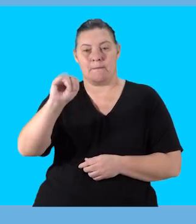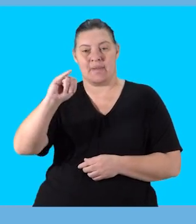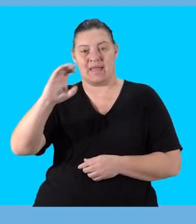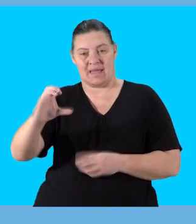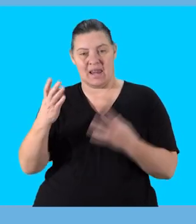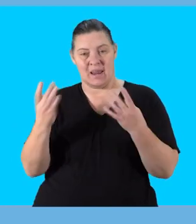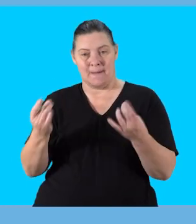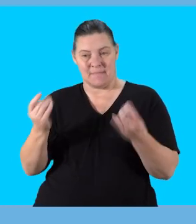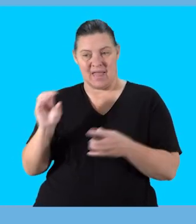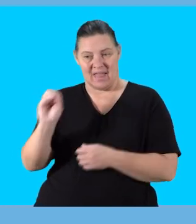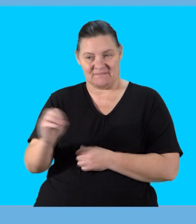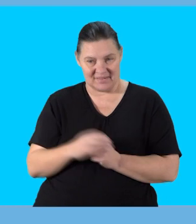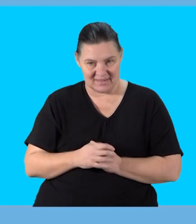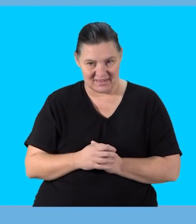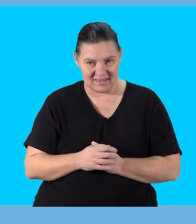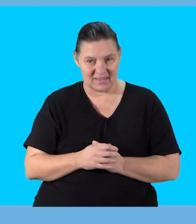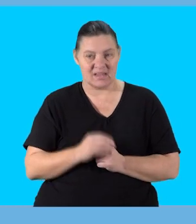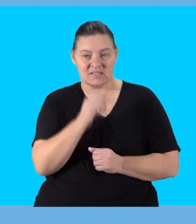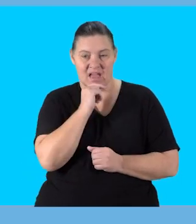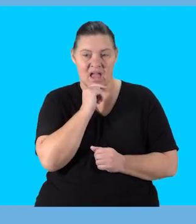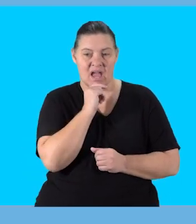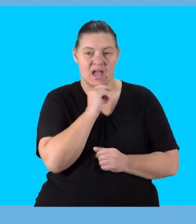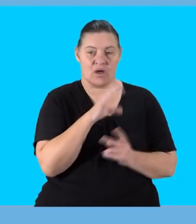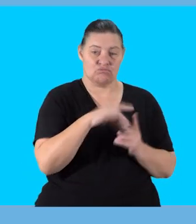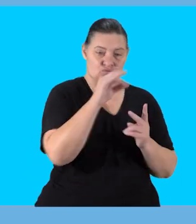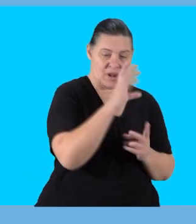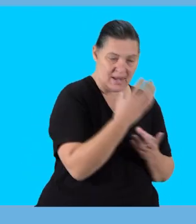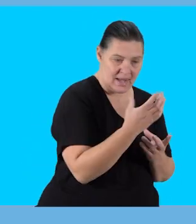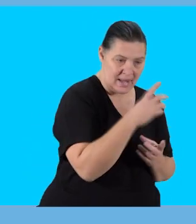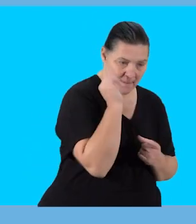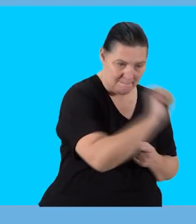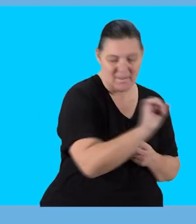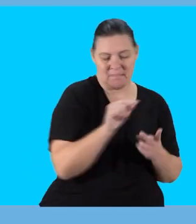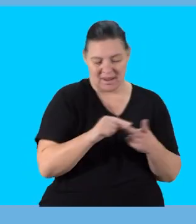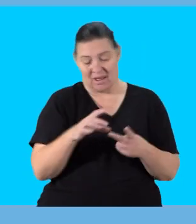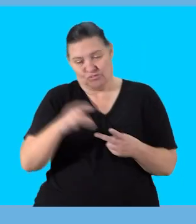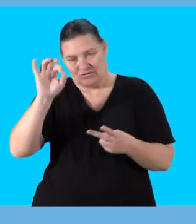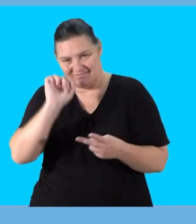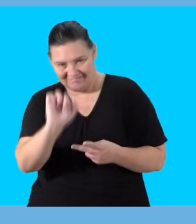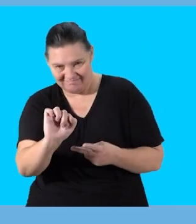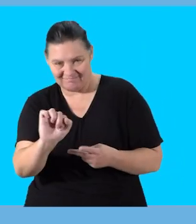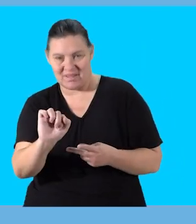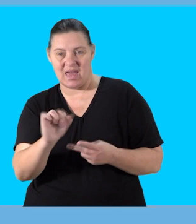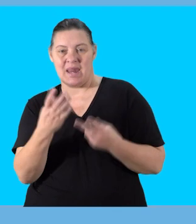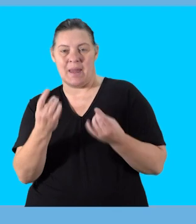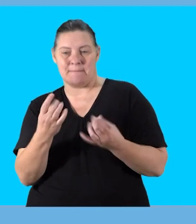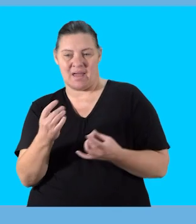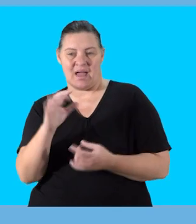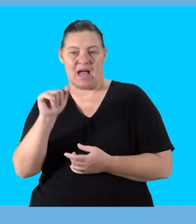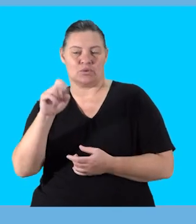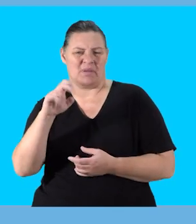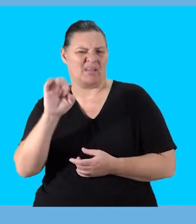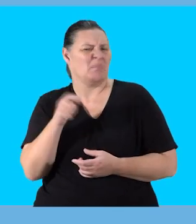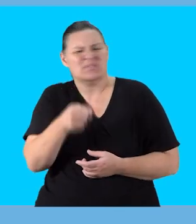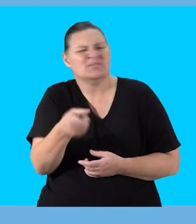have seen that they have unique names, they also have unique atomic numbers. Now, what are those atomic numbers?